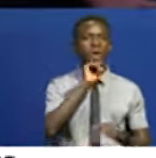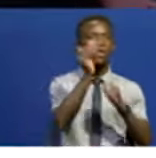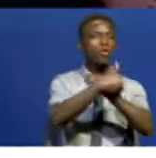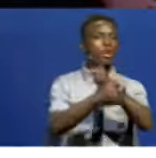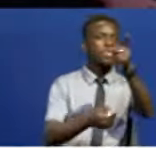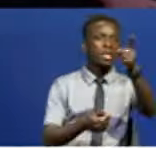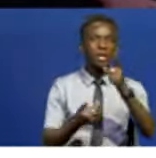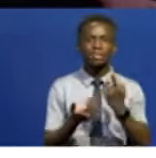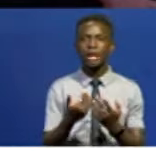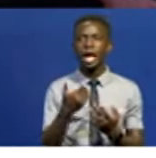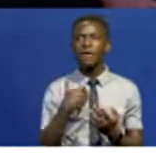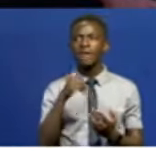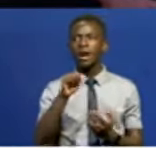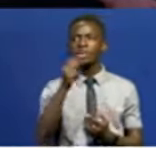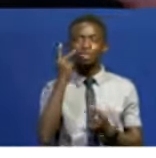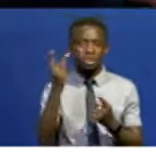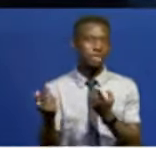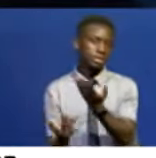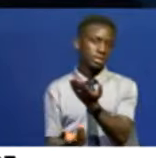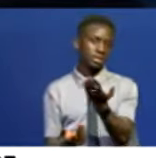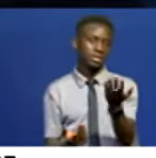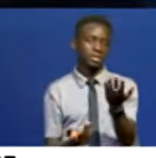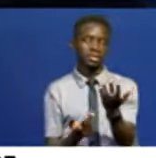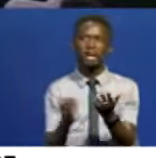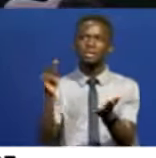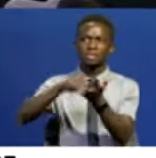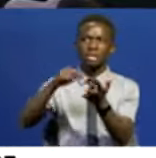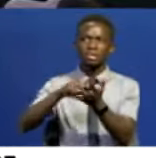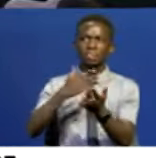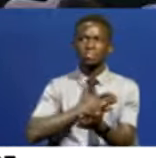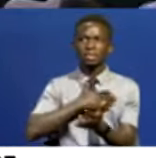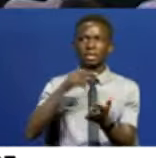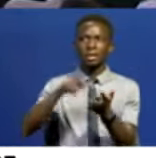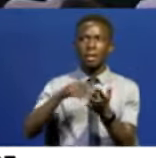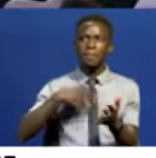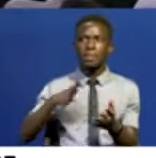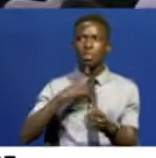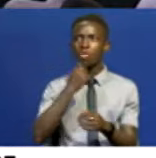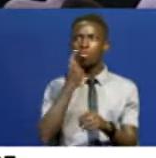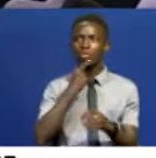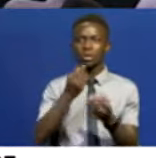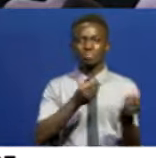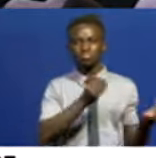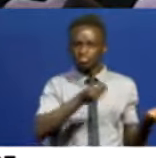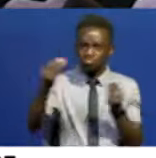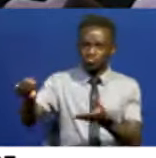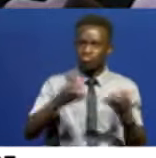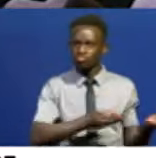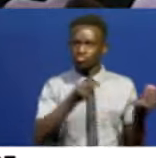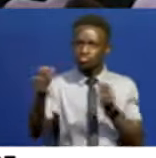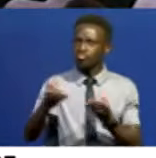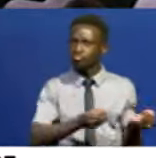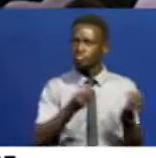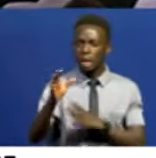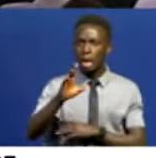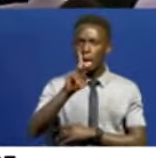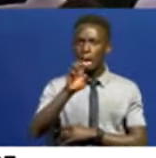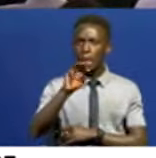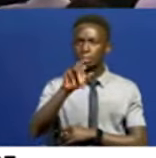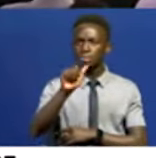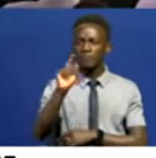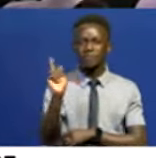another. You see, Ebu Simameni, the people who have gotten to supply to KEMSA for the first time